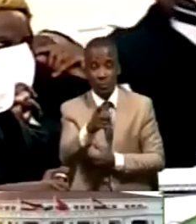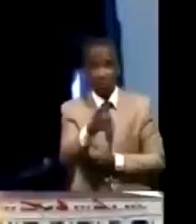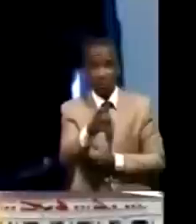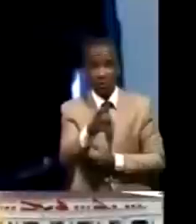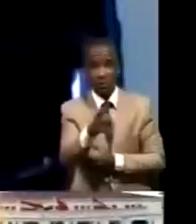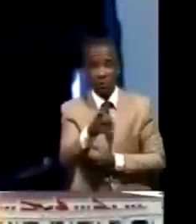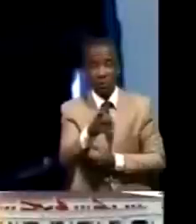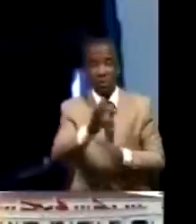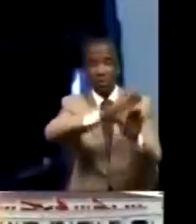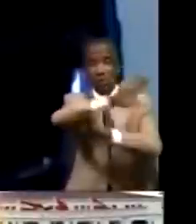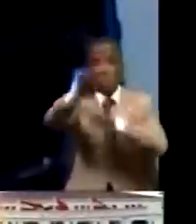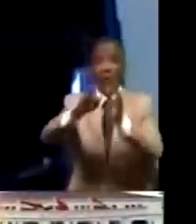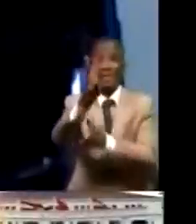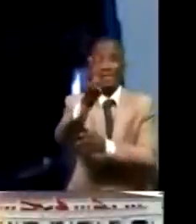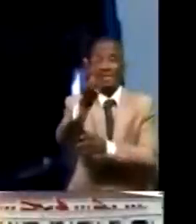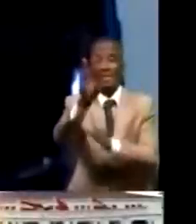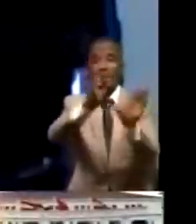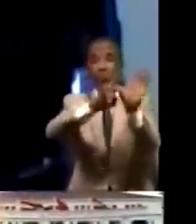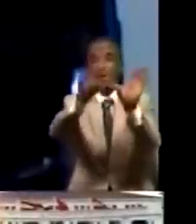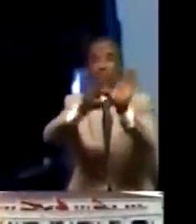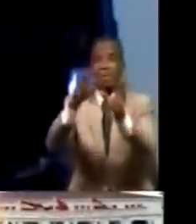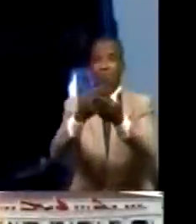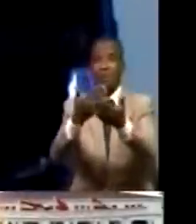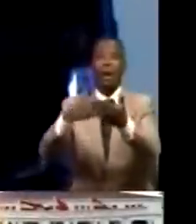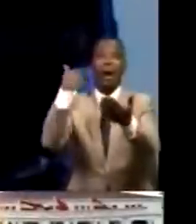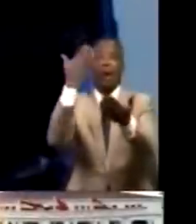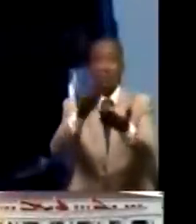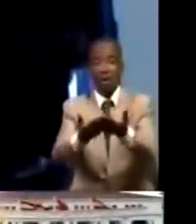All the 16? Yes. All the 16? Yes.